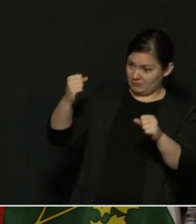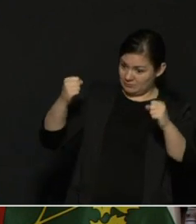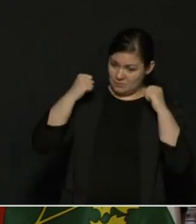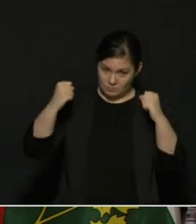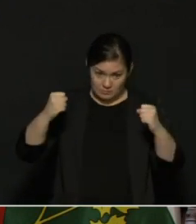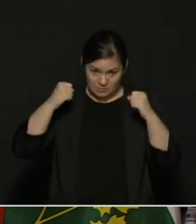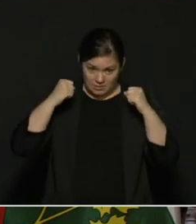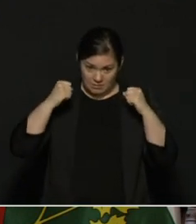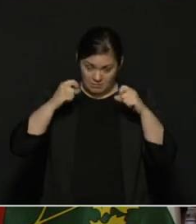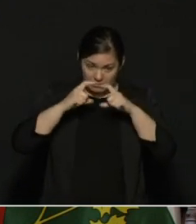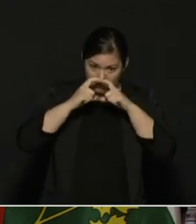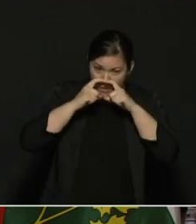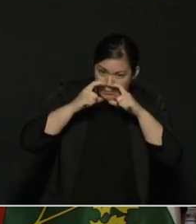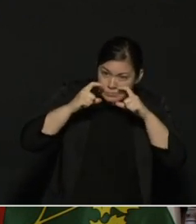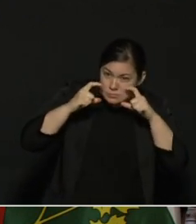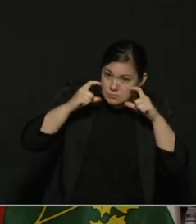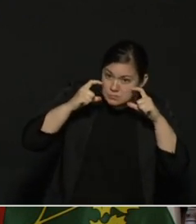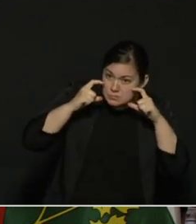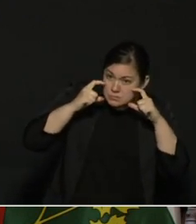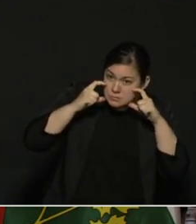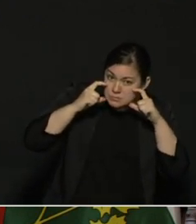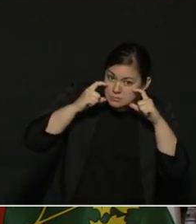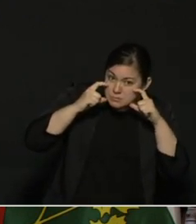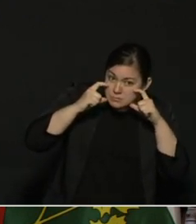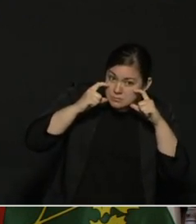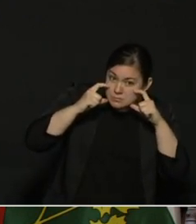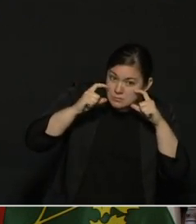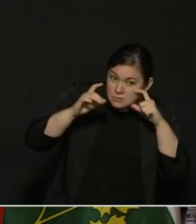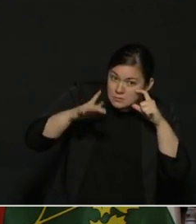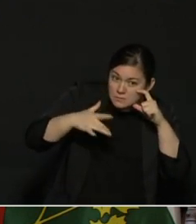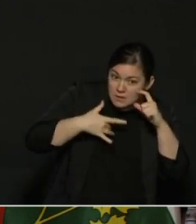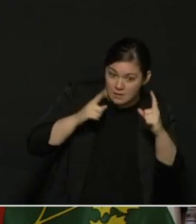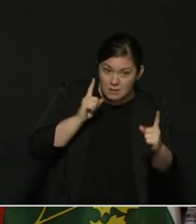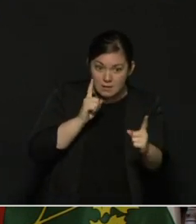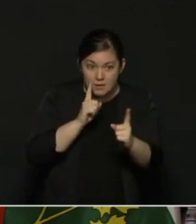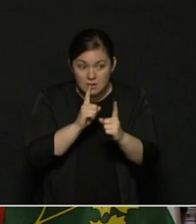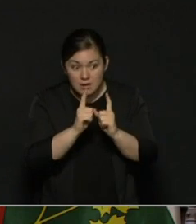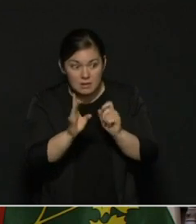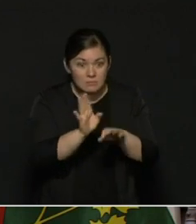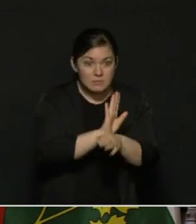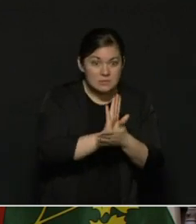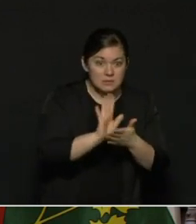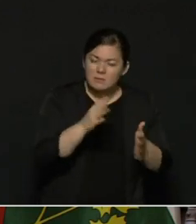wear a facial mask if they think they might be in a busy area. Am I wrong?